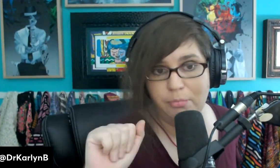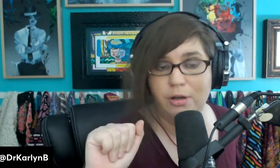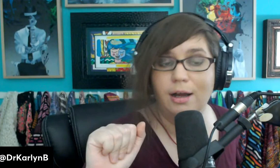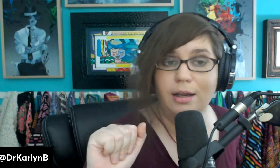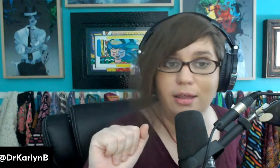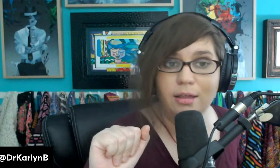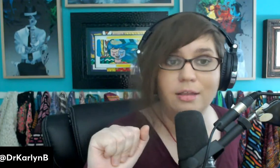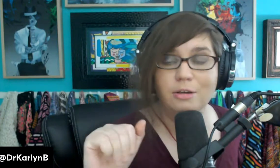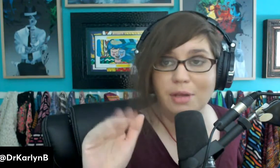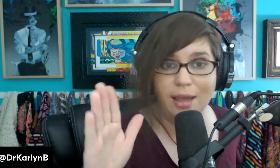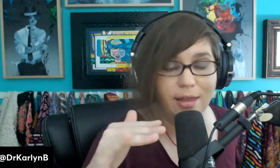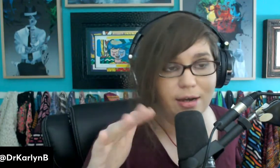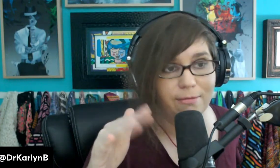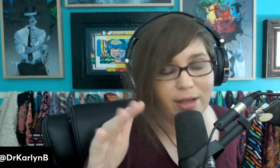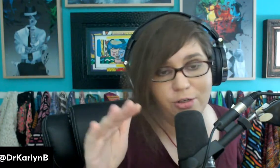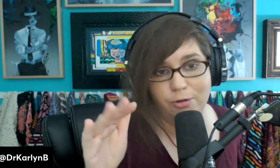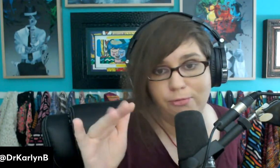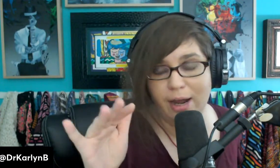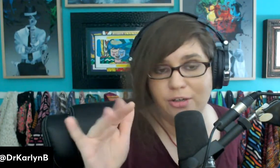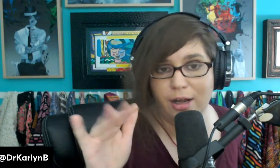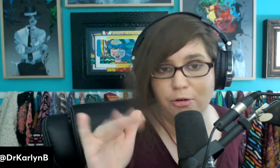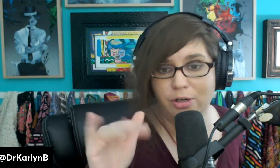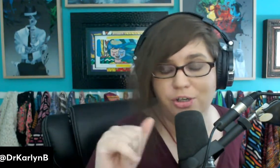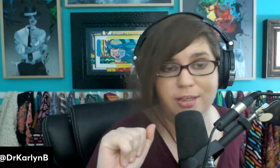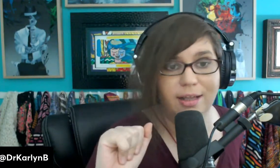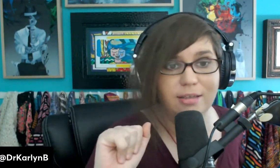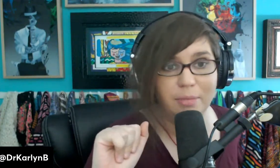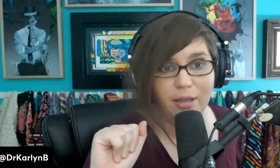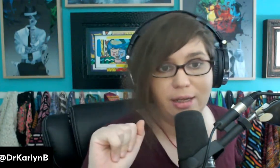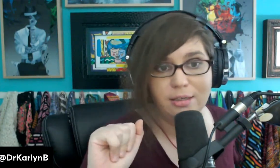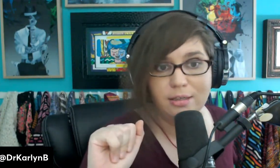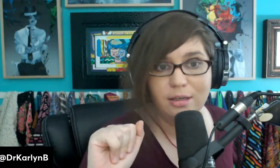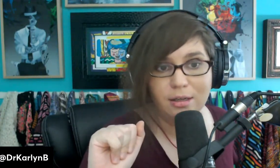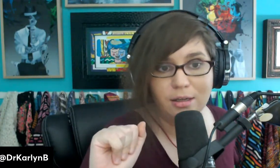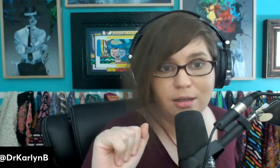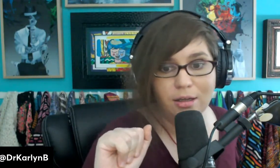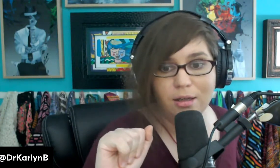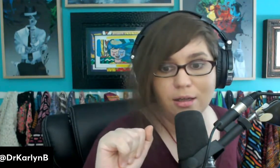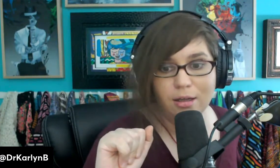ban a book, honey. It's okay that it offends your fragile Christian sensibilities.